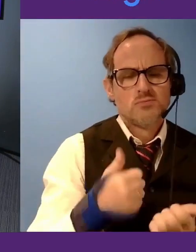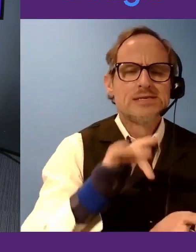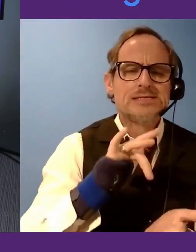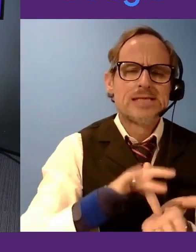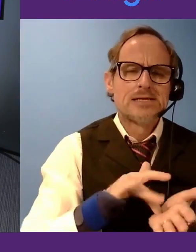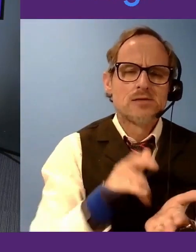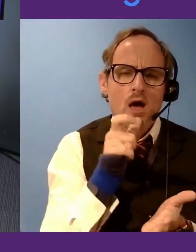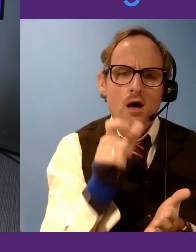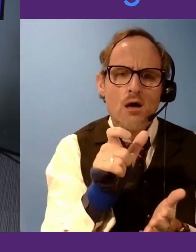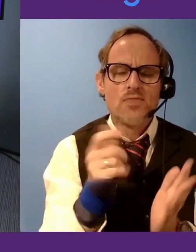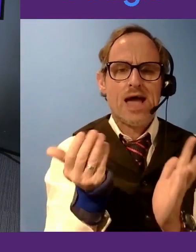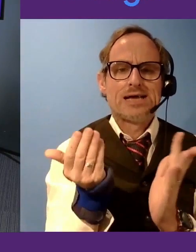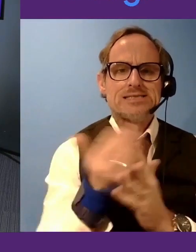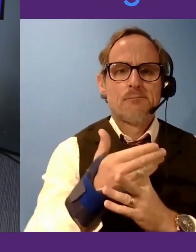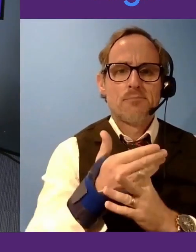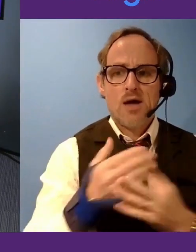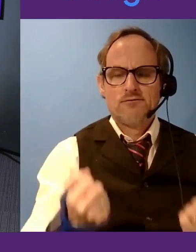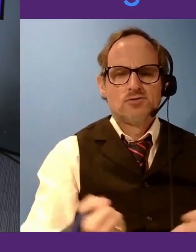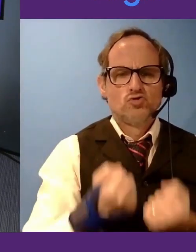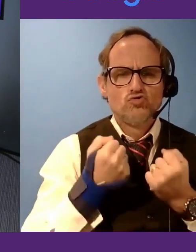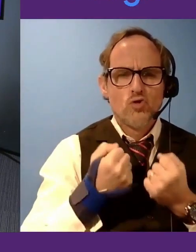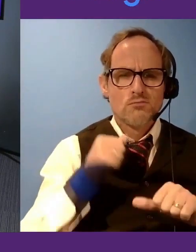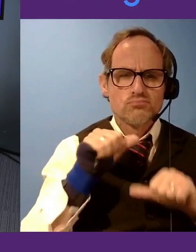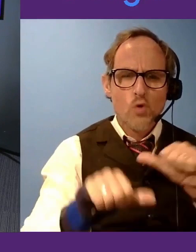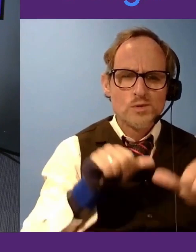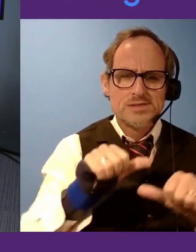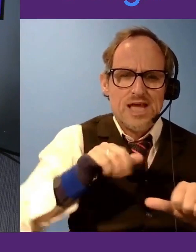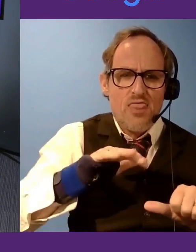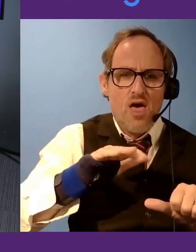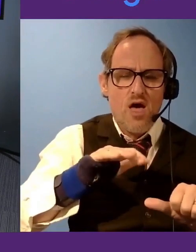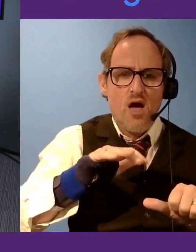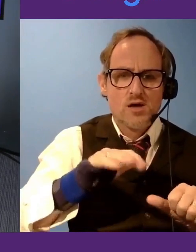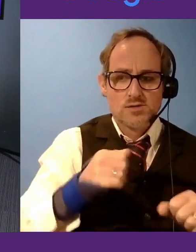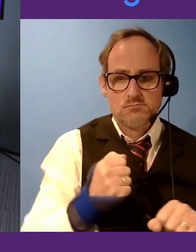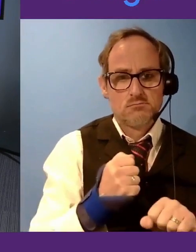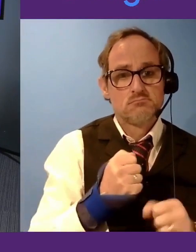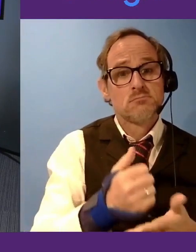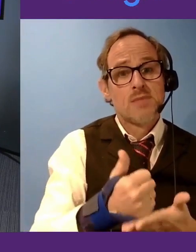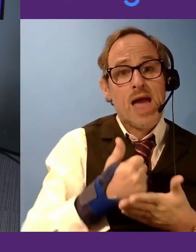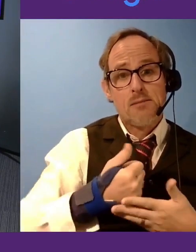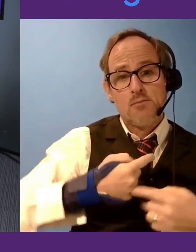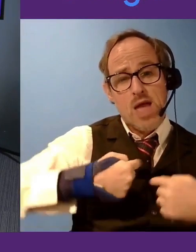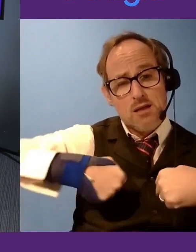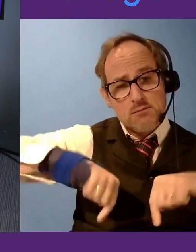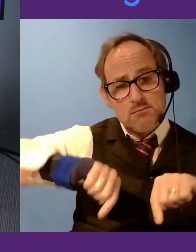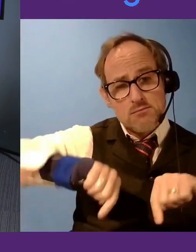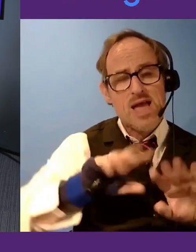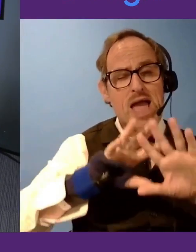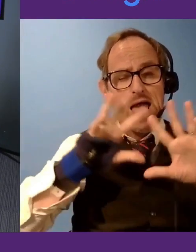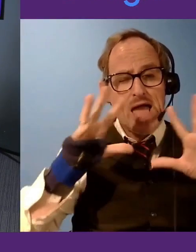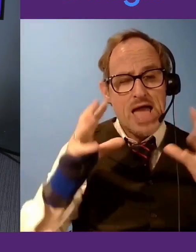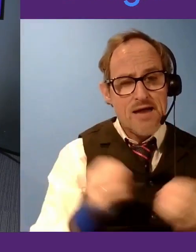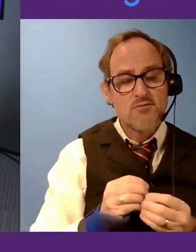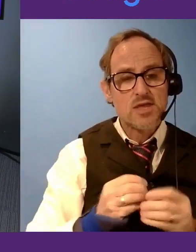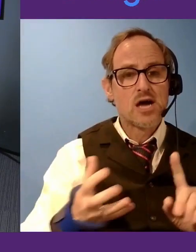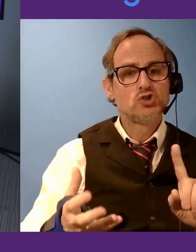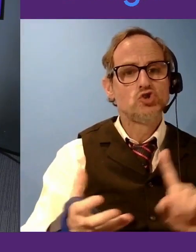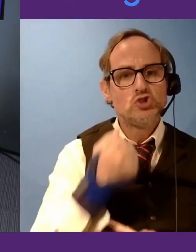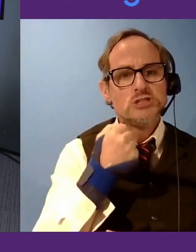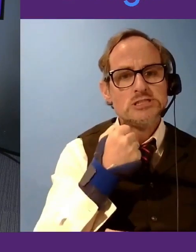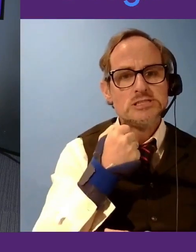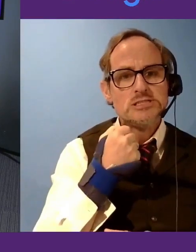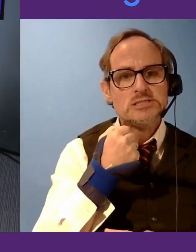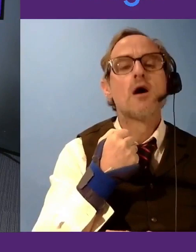governance processes in place to actually make sure that everything we do actually does meet our minimum